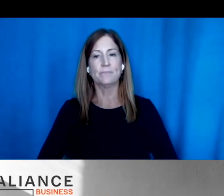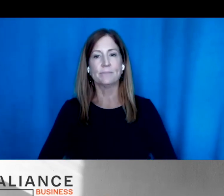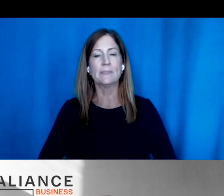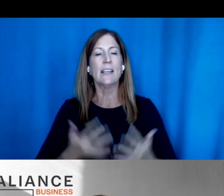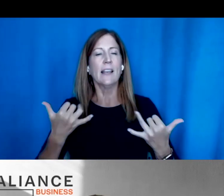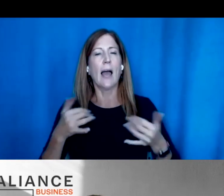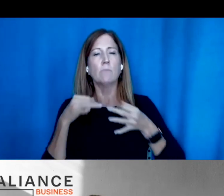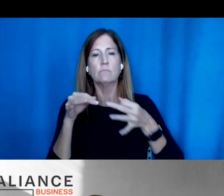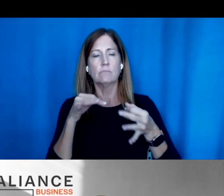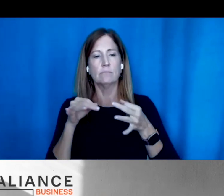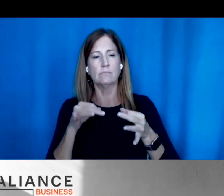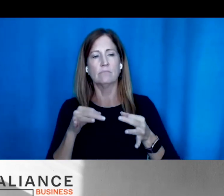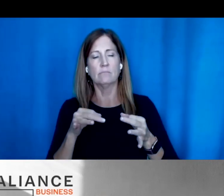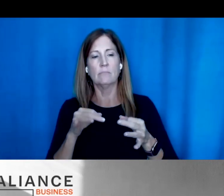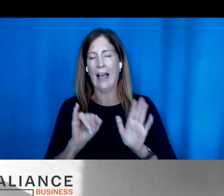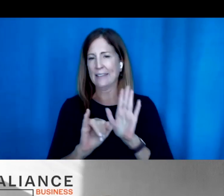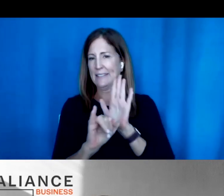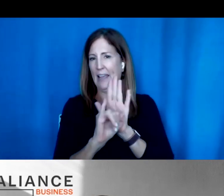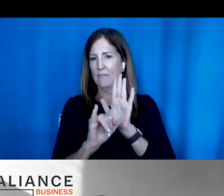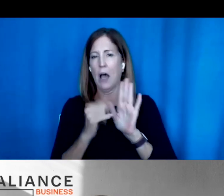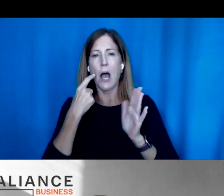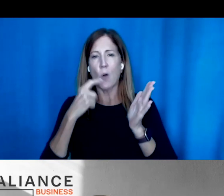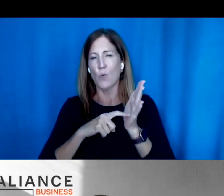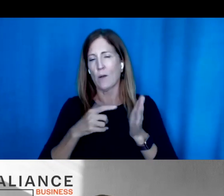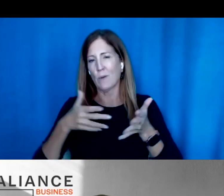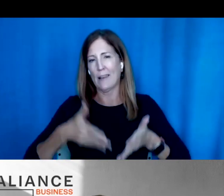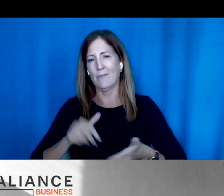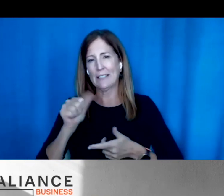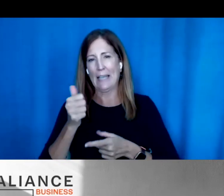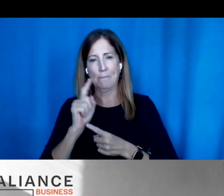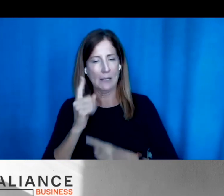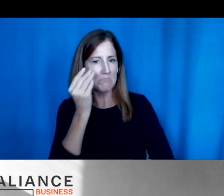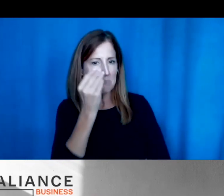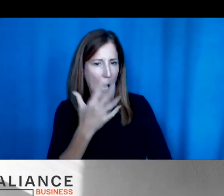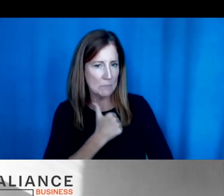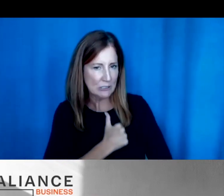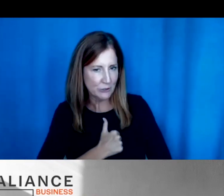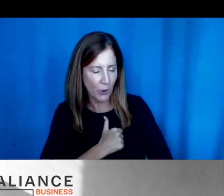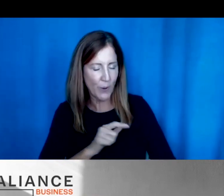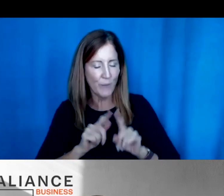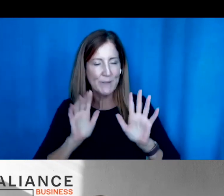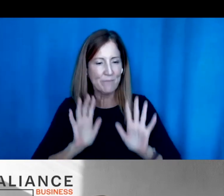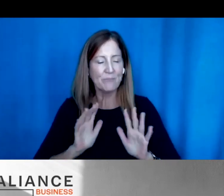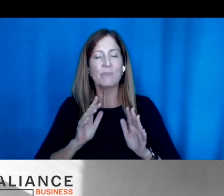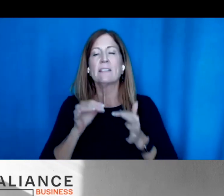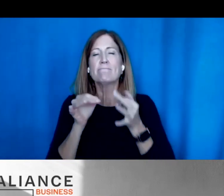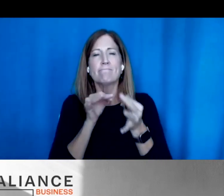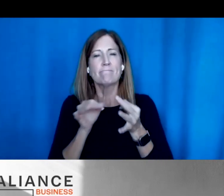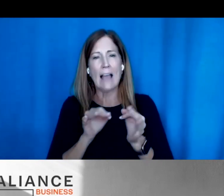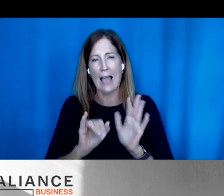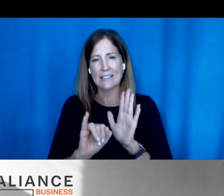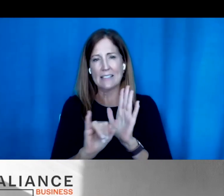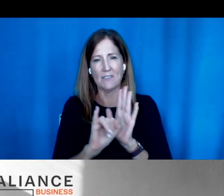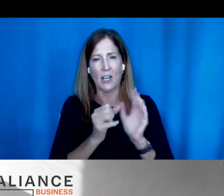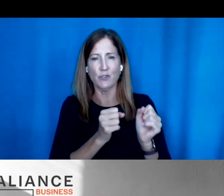of identifying, I'm just aware that we only have about 10 minutes. I'm so sorry. But just in terms of identifying